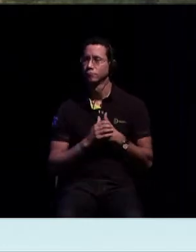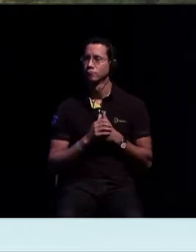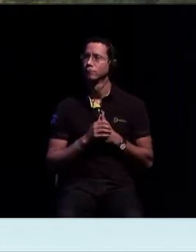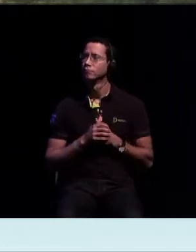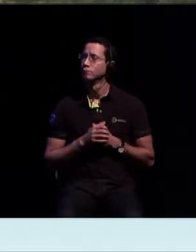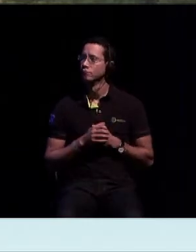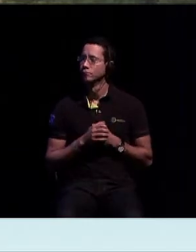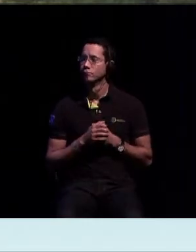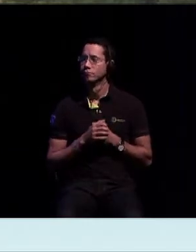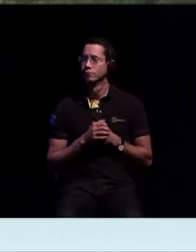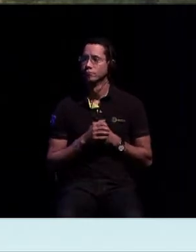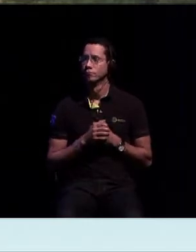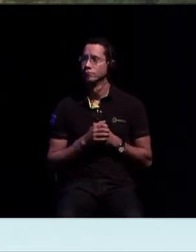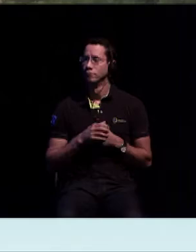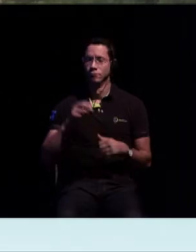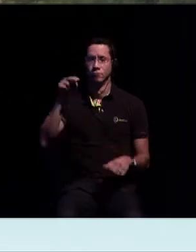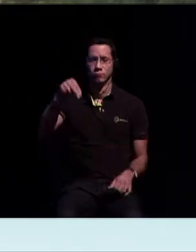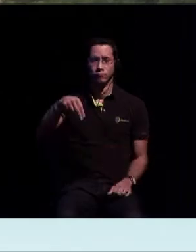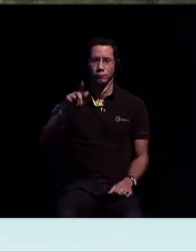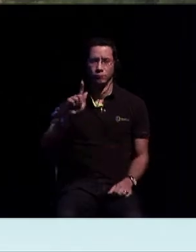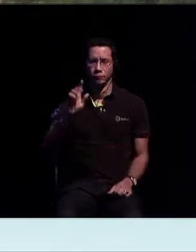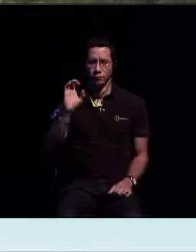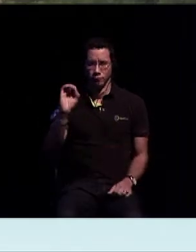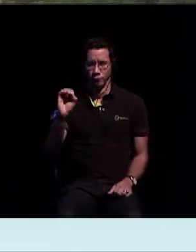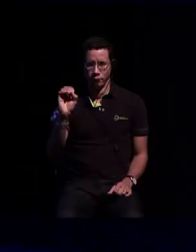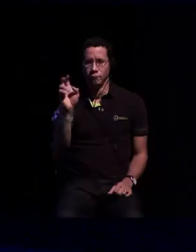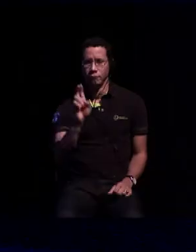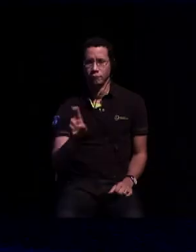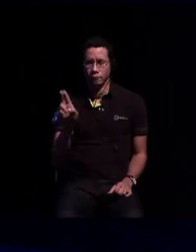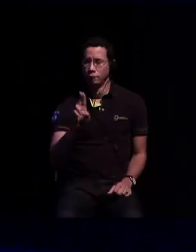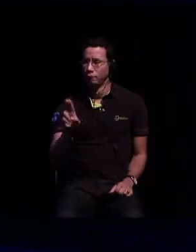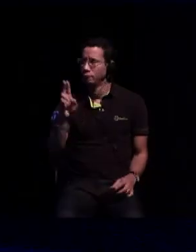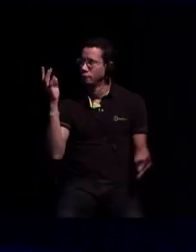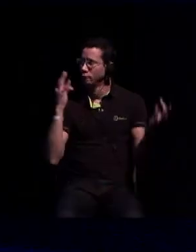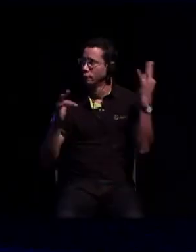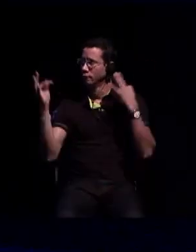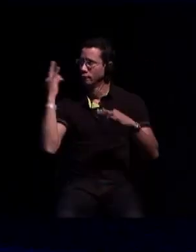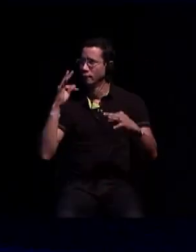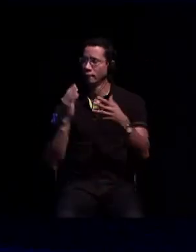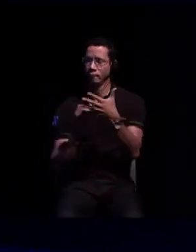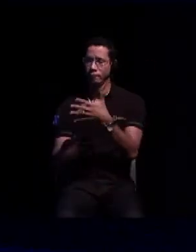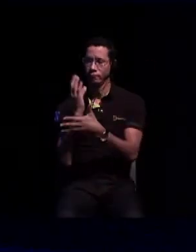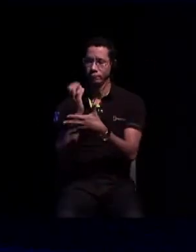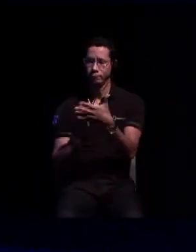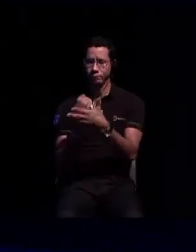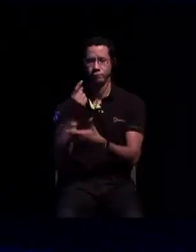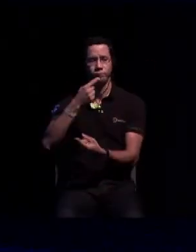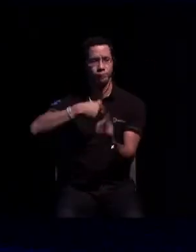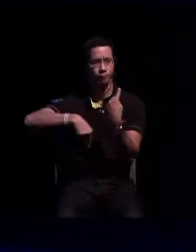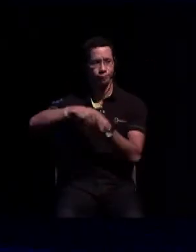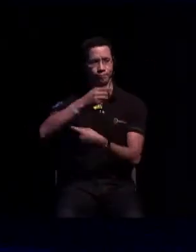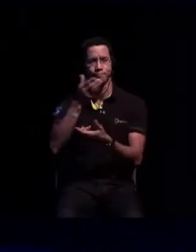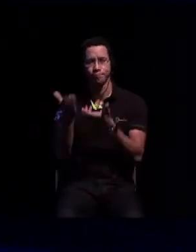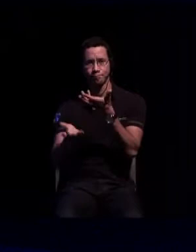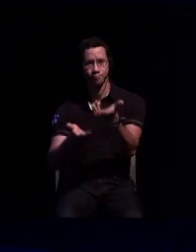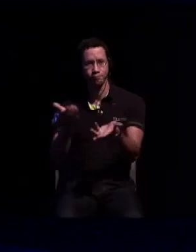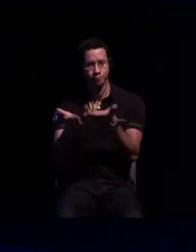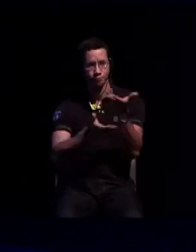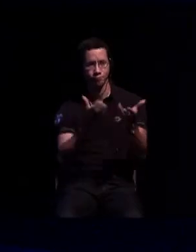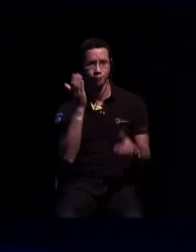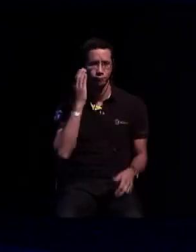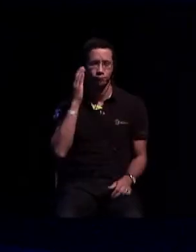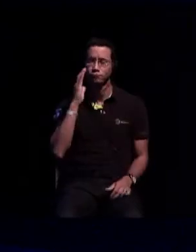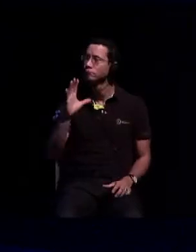non-governmental organization to use tourism to create solidarity and understanding for the situation of the Palestinian people